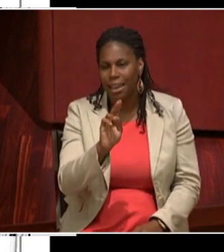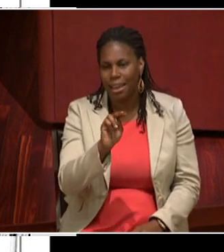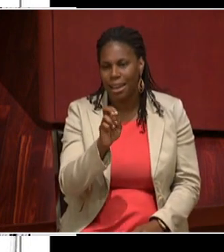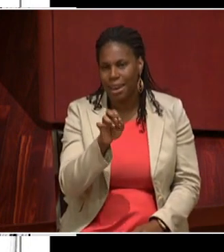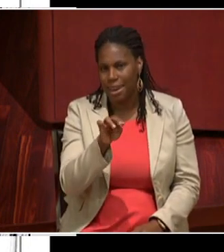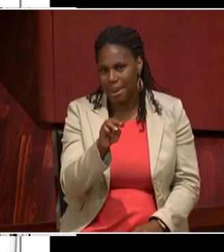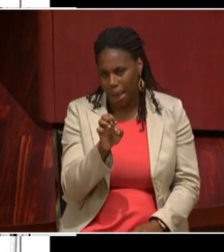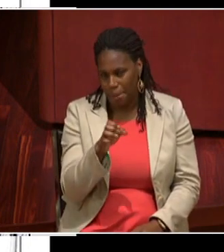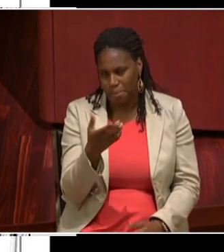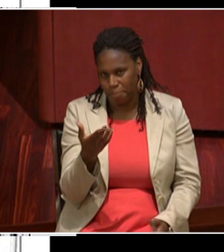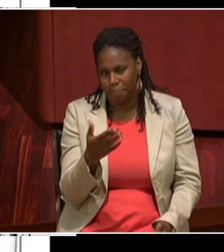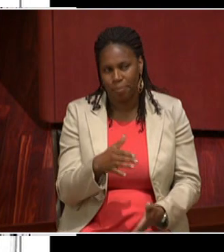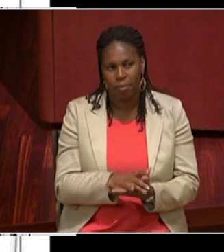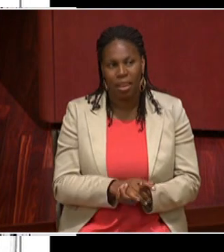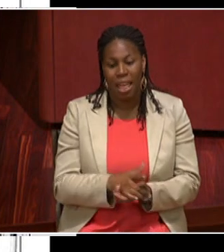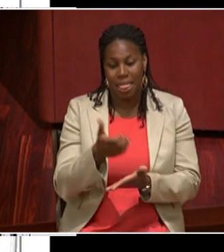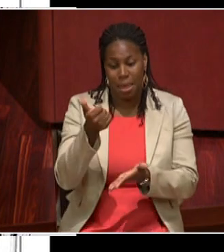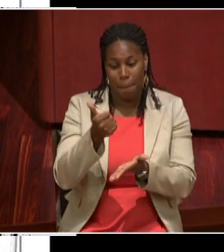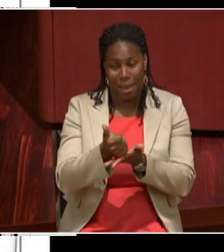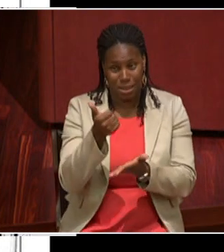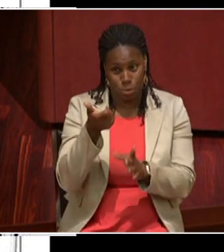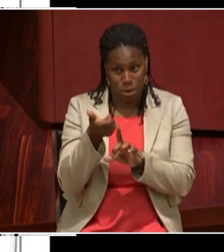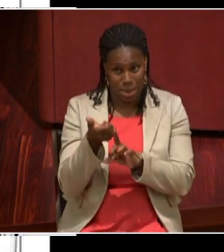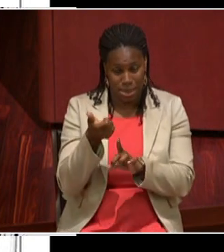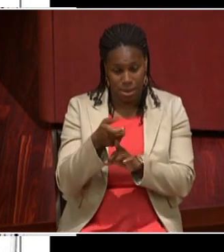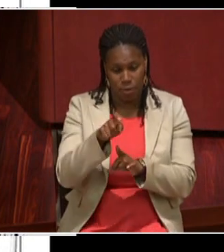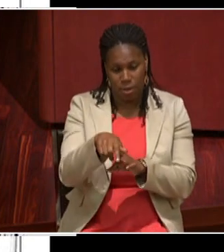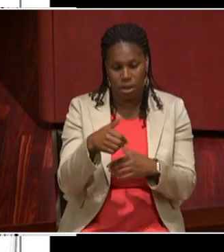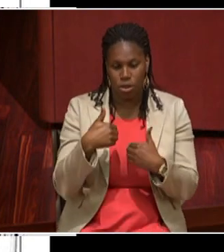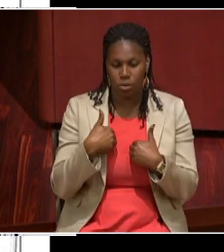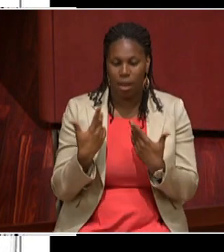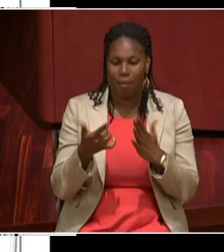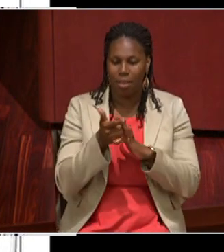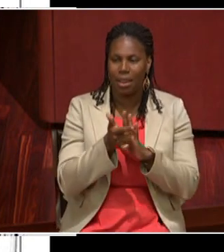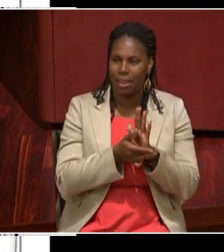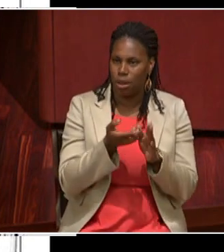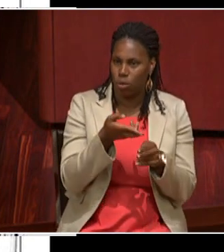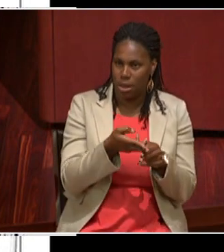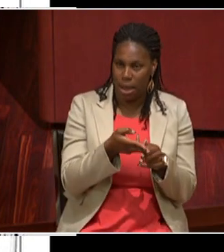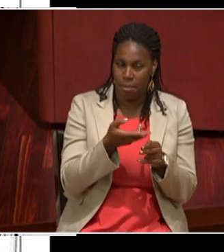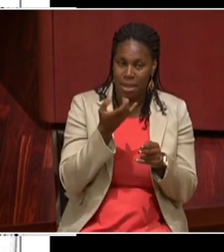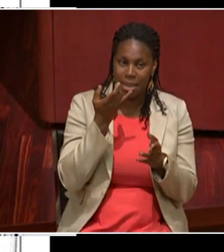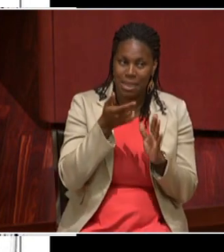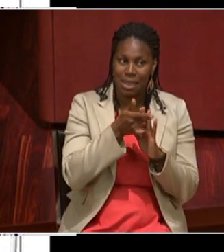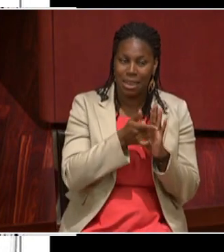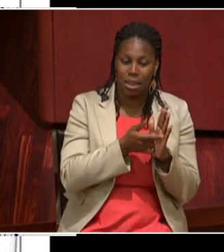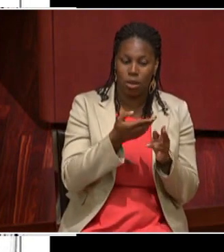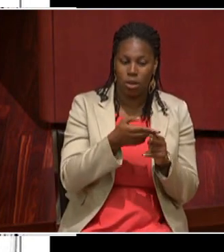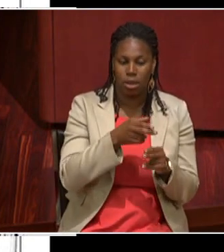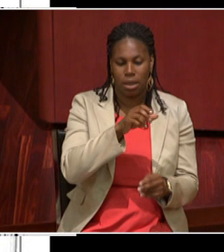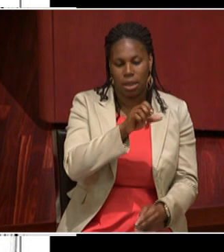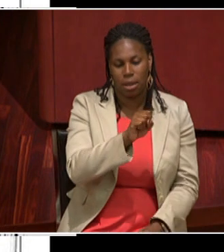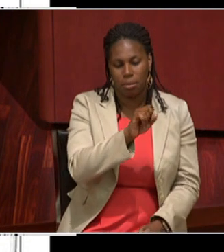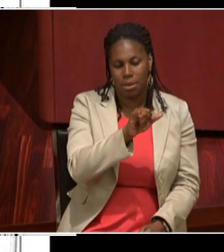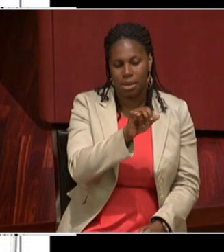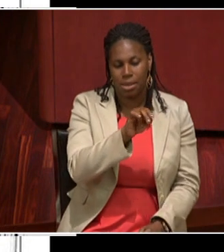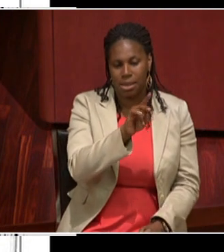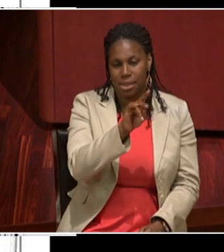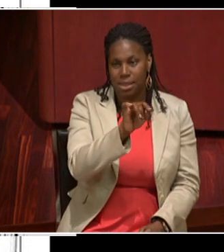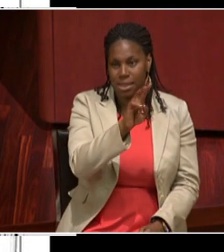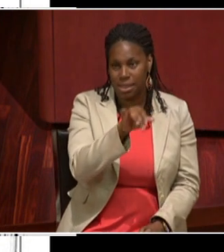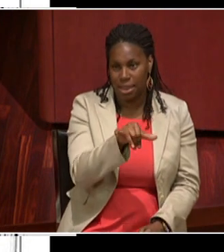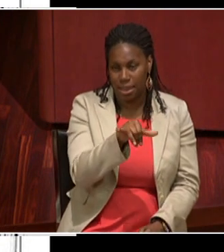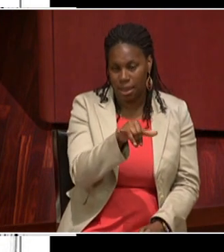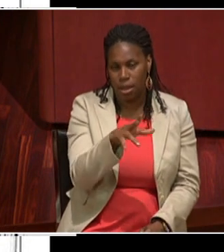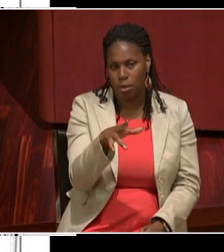passenger manifest because the passport needed to have that legal name. So his legal name is Sidney Van Slars. We